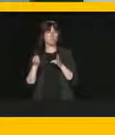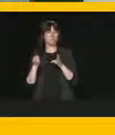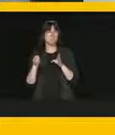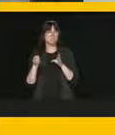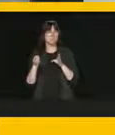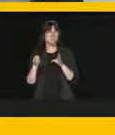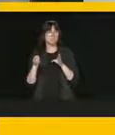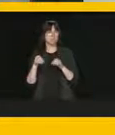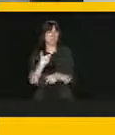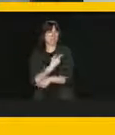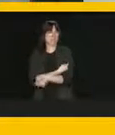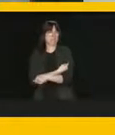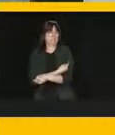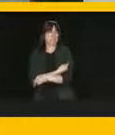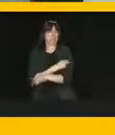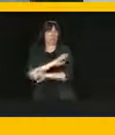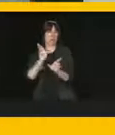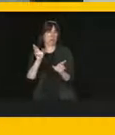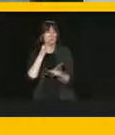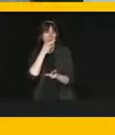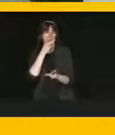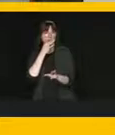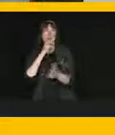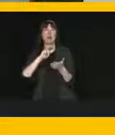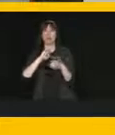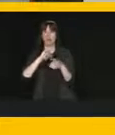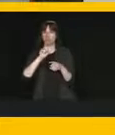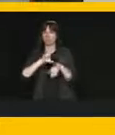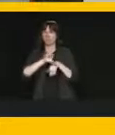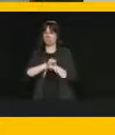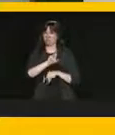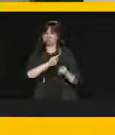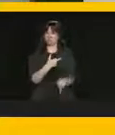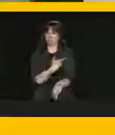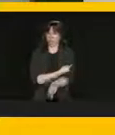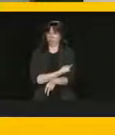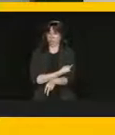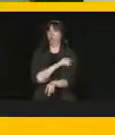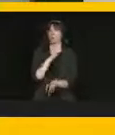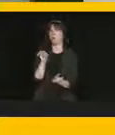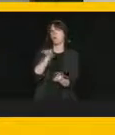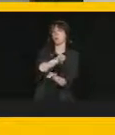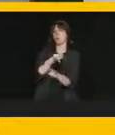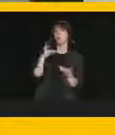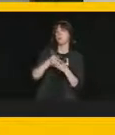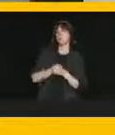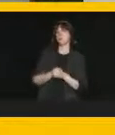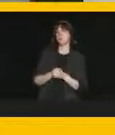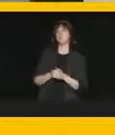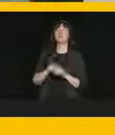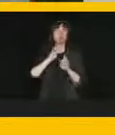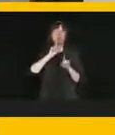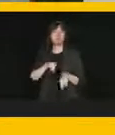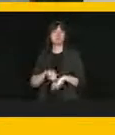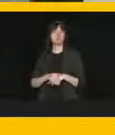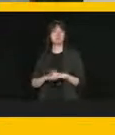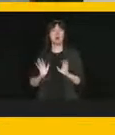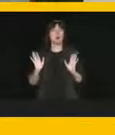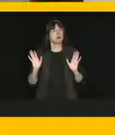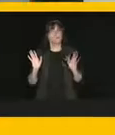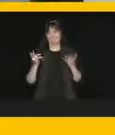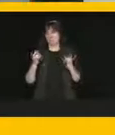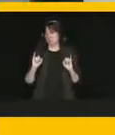against COVID-19 should be mandatory. What do you think of that idea? As I said, we're